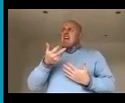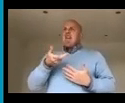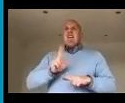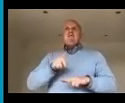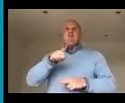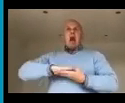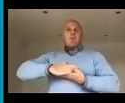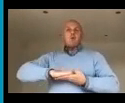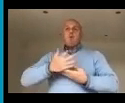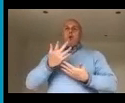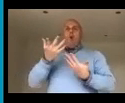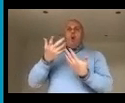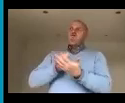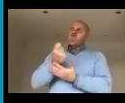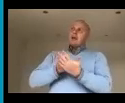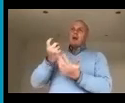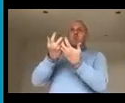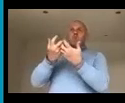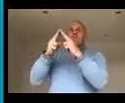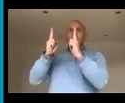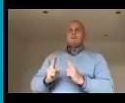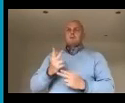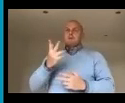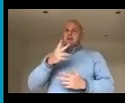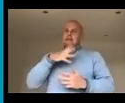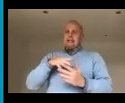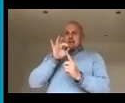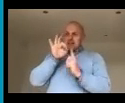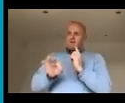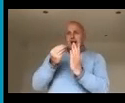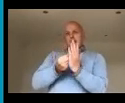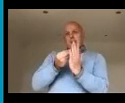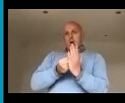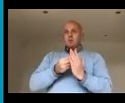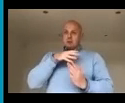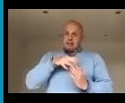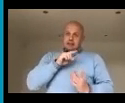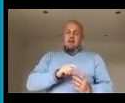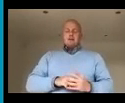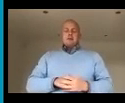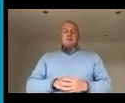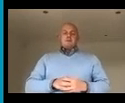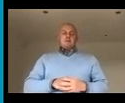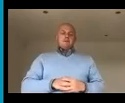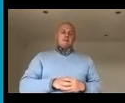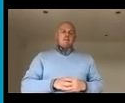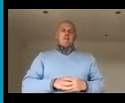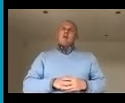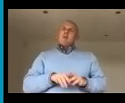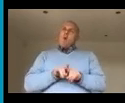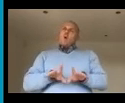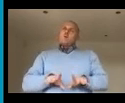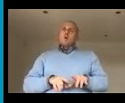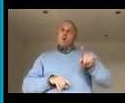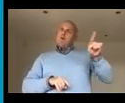cost? You need to be able to see the specific amounts. Apart from anything else, funders will often have a limit as to how much